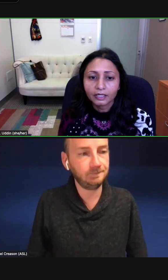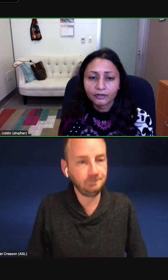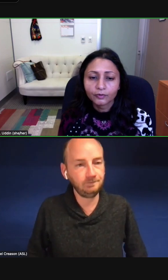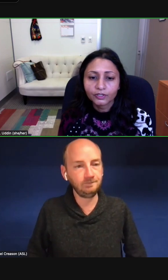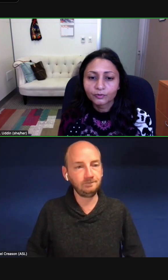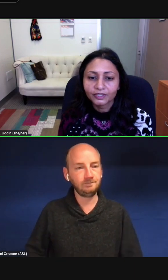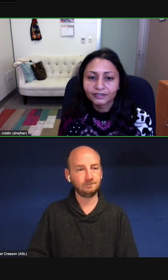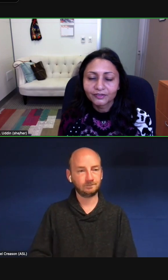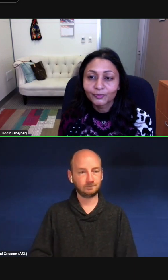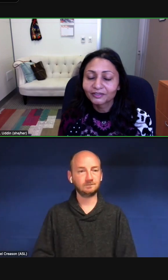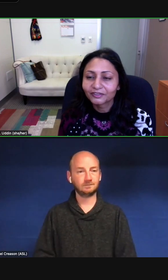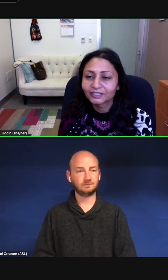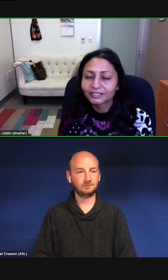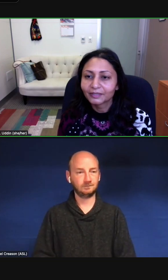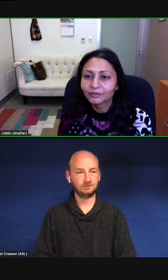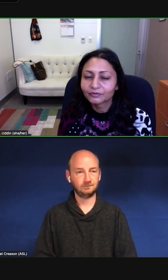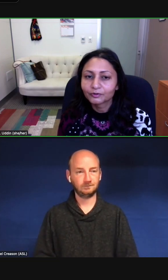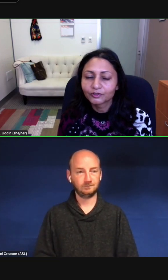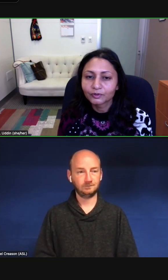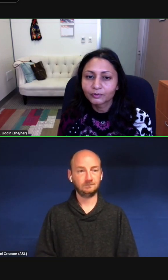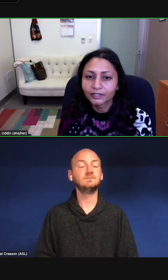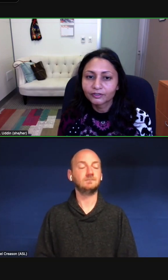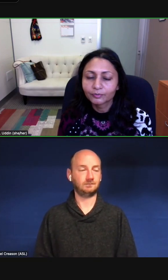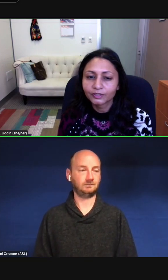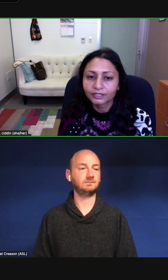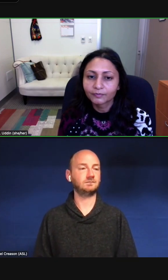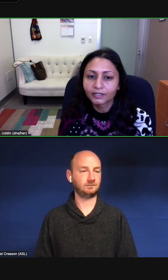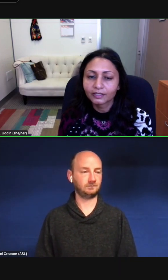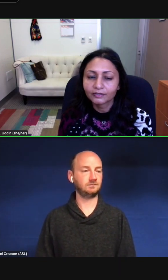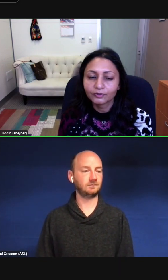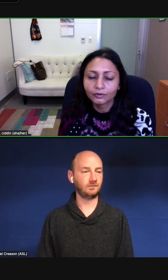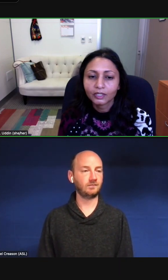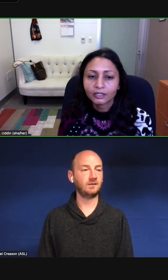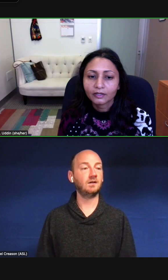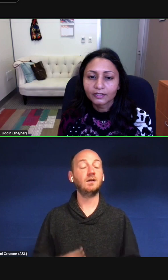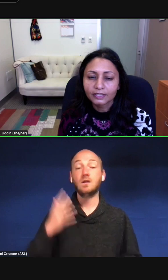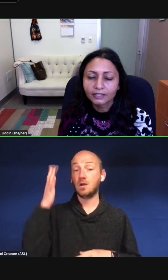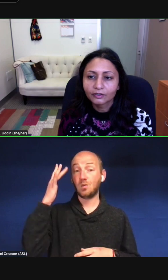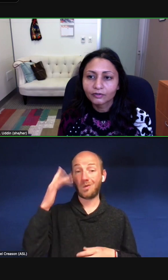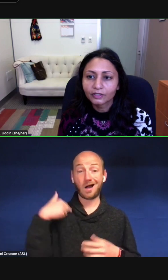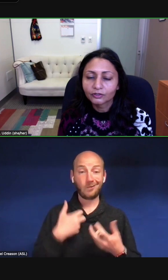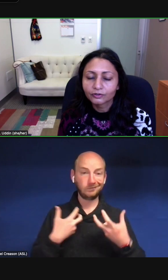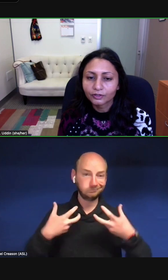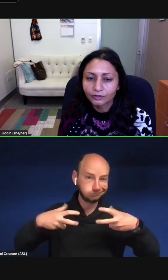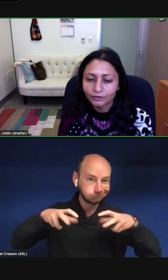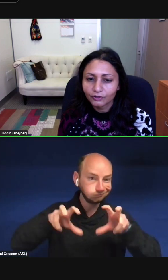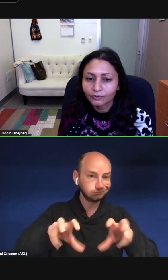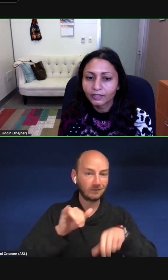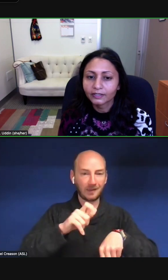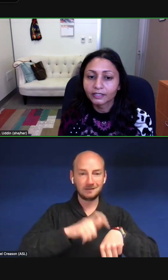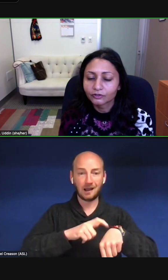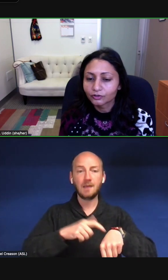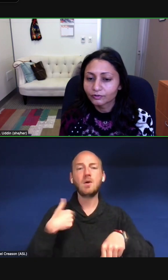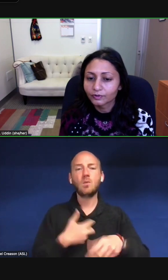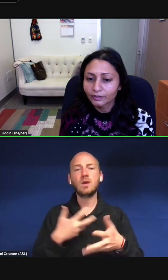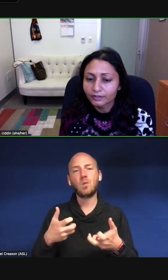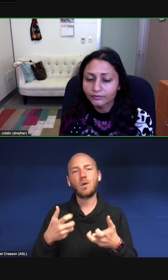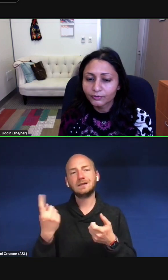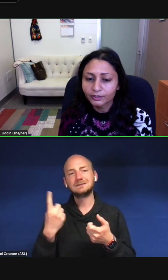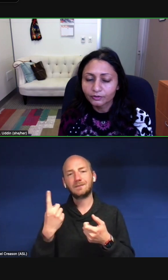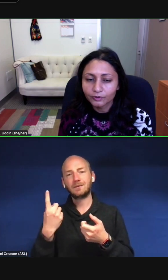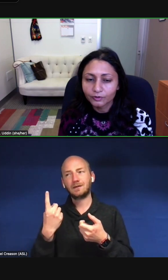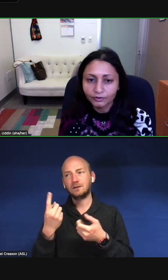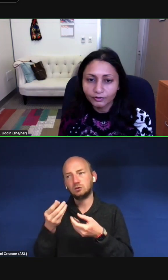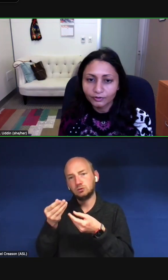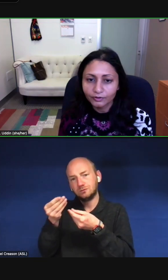And the reason we spent all this time was, of course, we wanted to bring something into the scanner that children could do and that children with